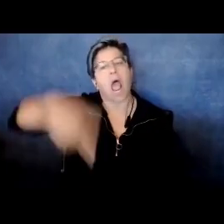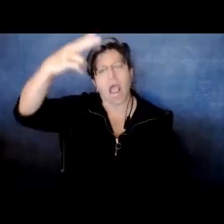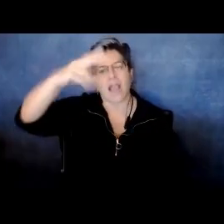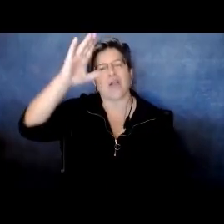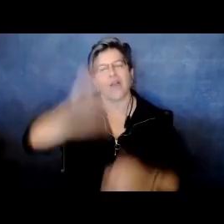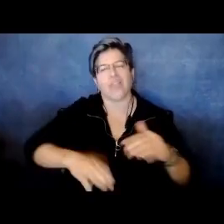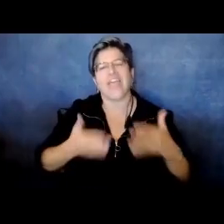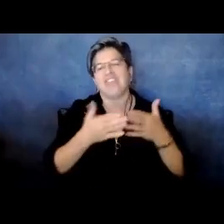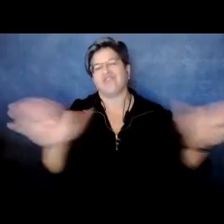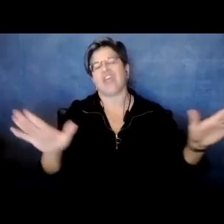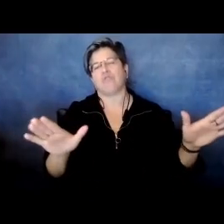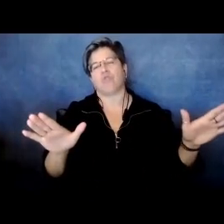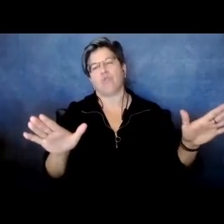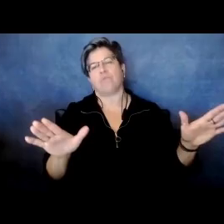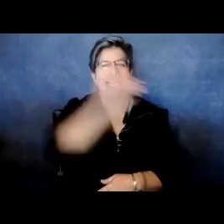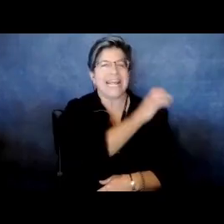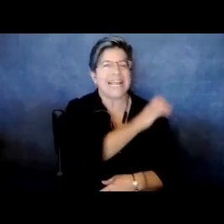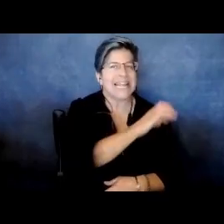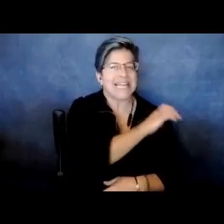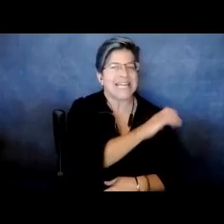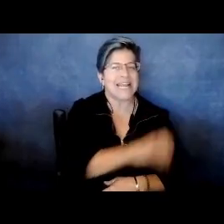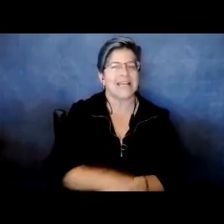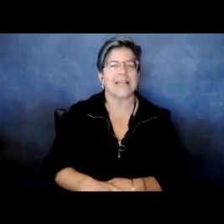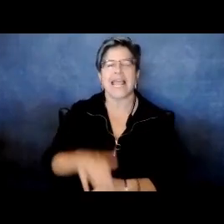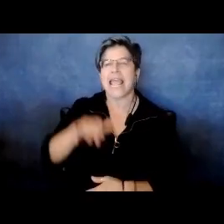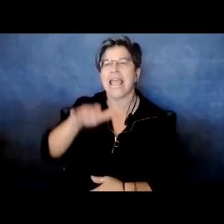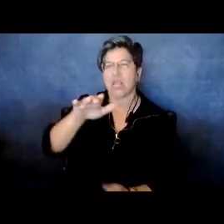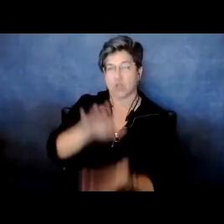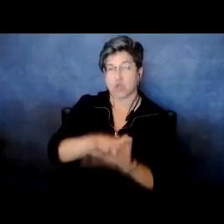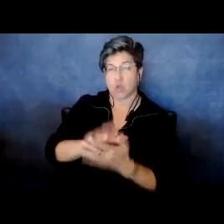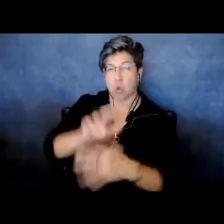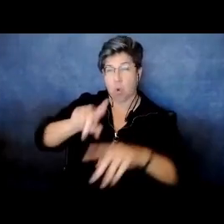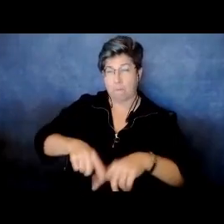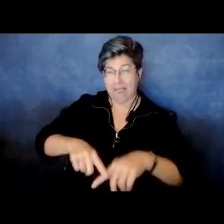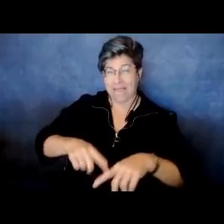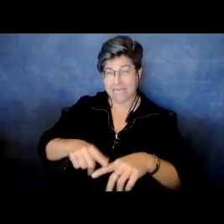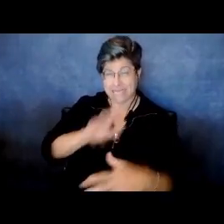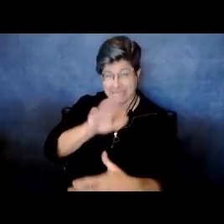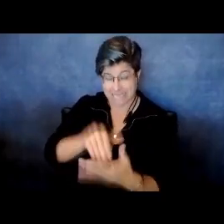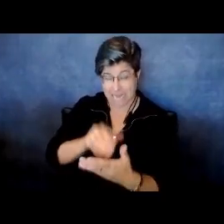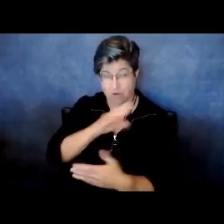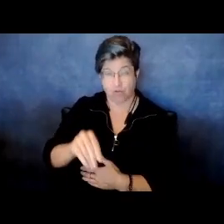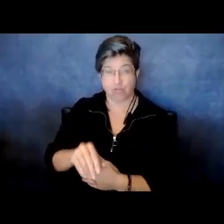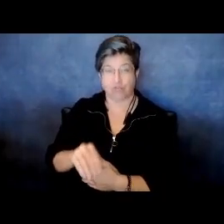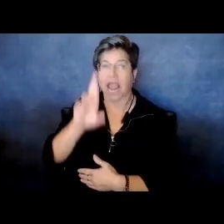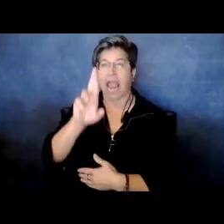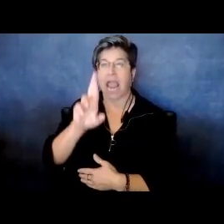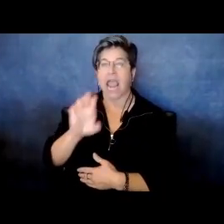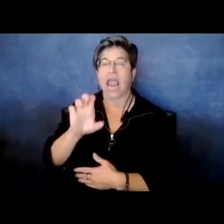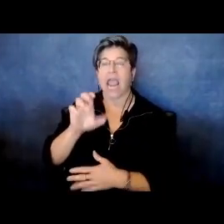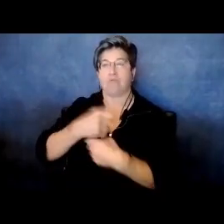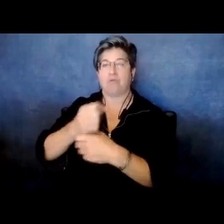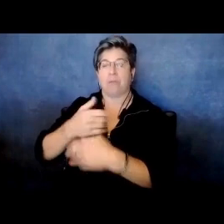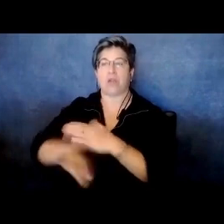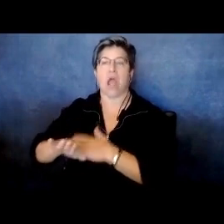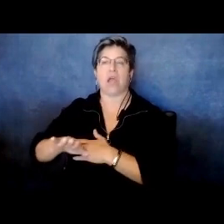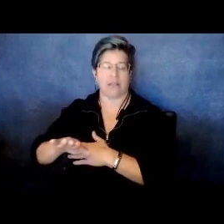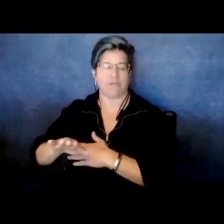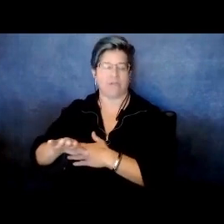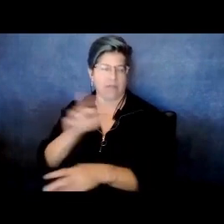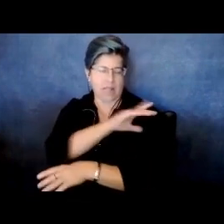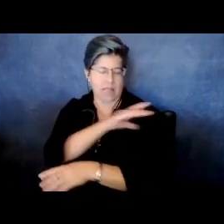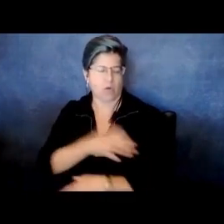the general population. And what we know in terms of the adolescent clinic-based